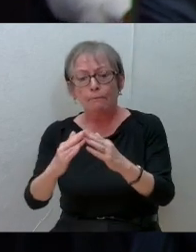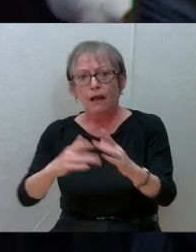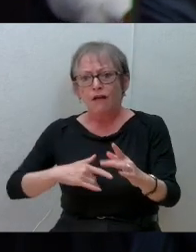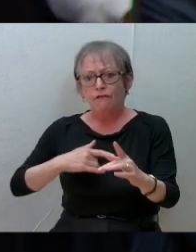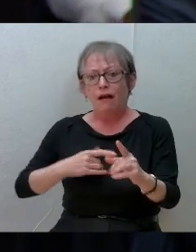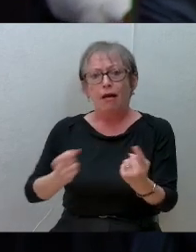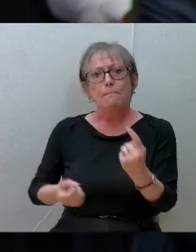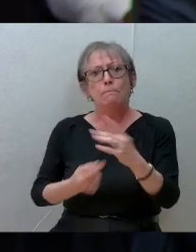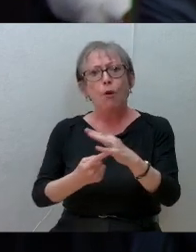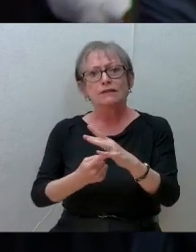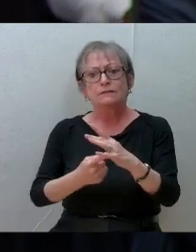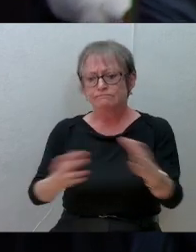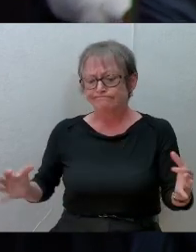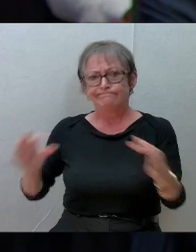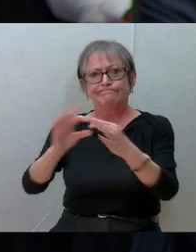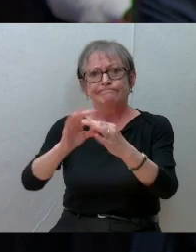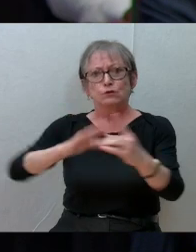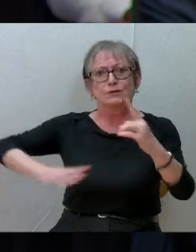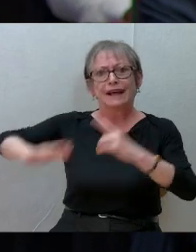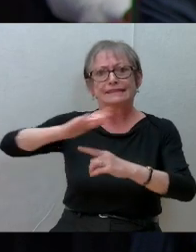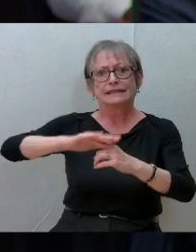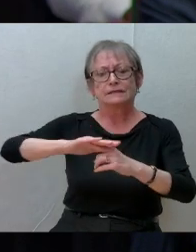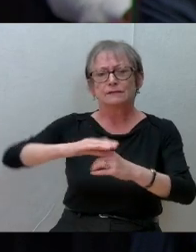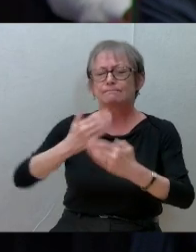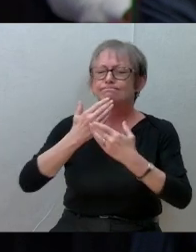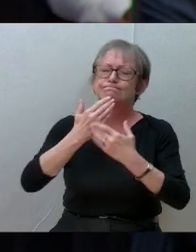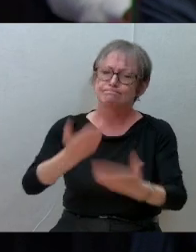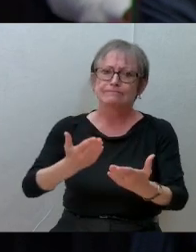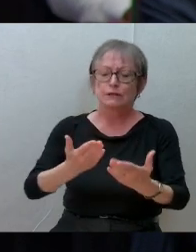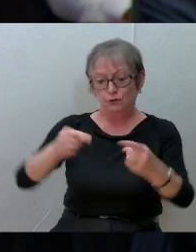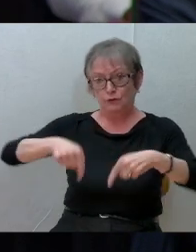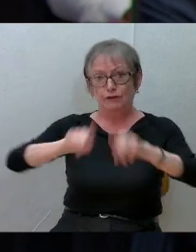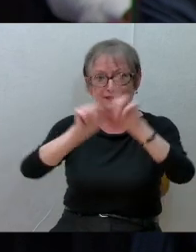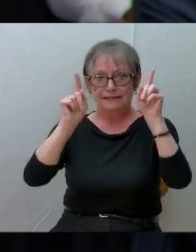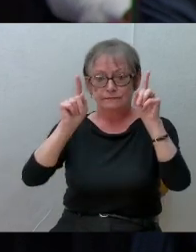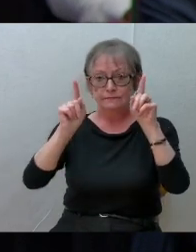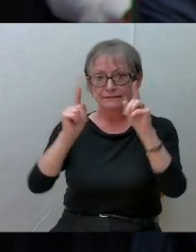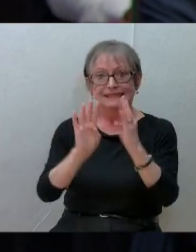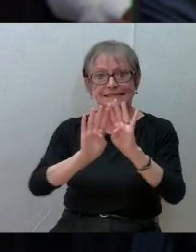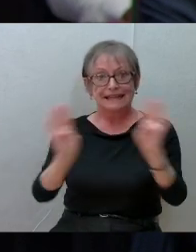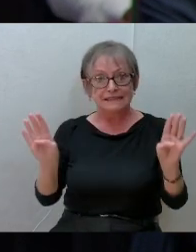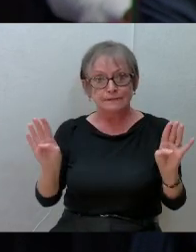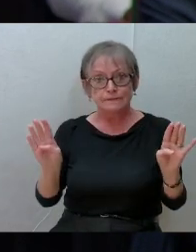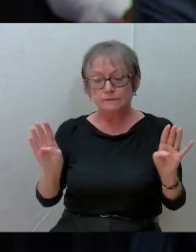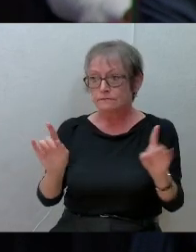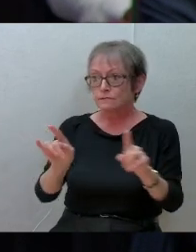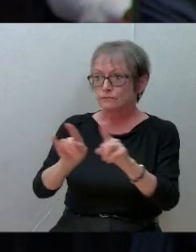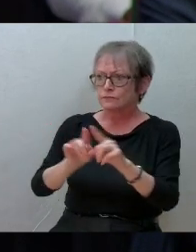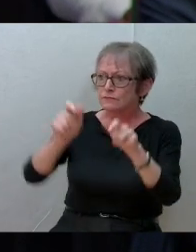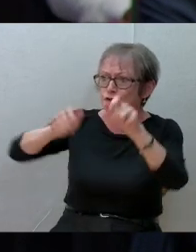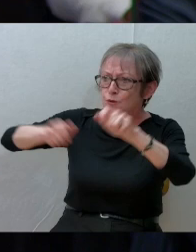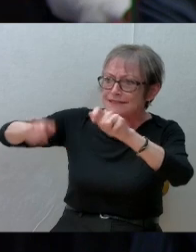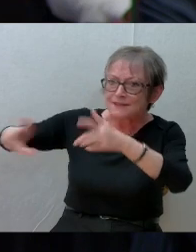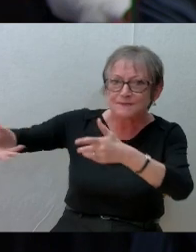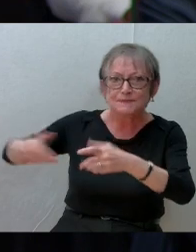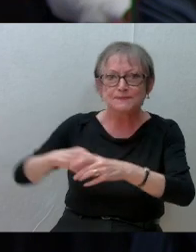important part of our society. So I want to say huge thanks to the university and to the Senate, but also to all the students as